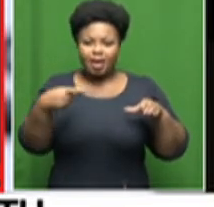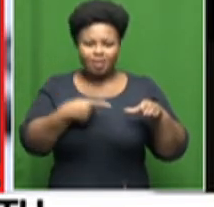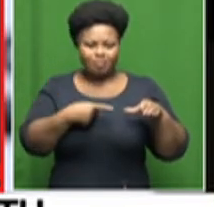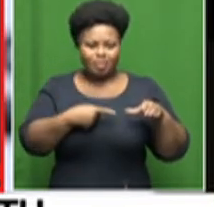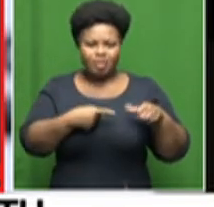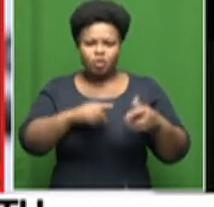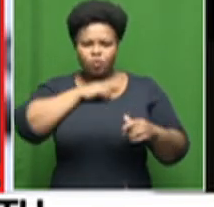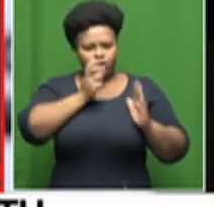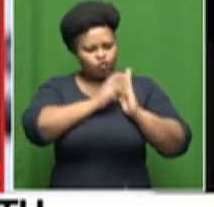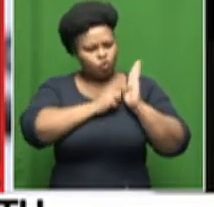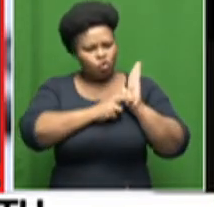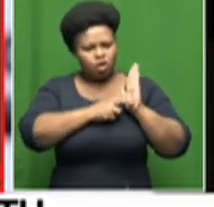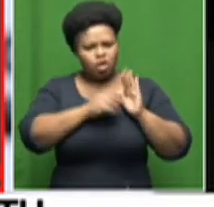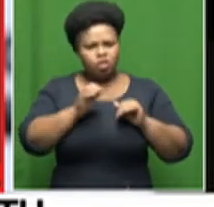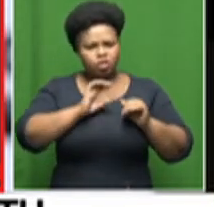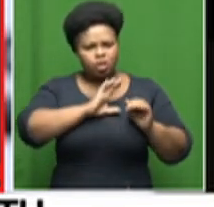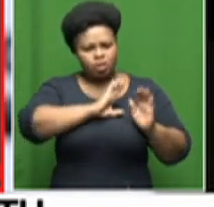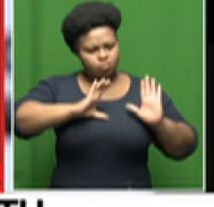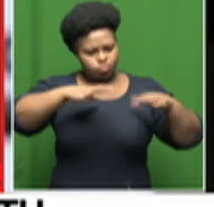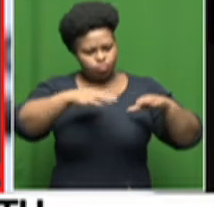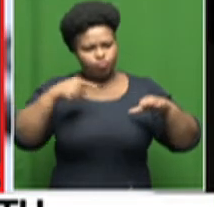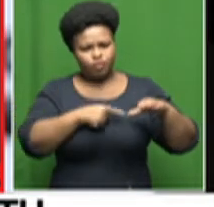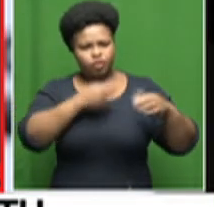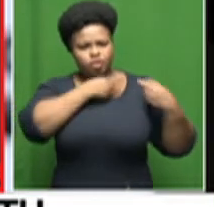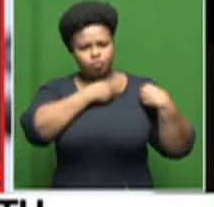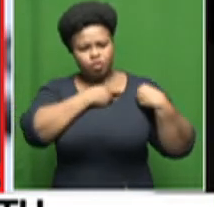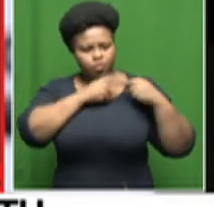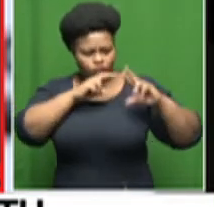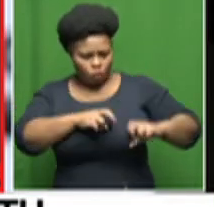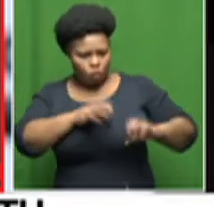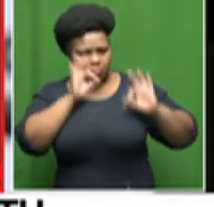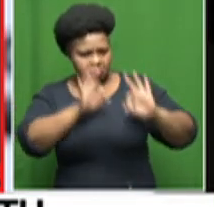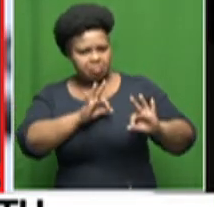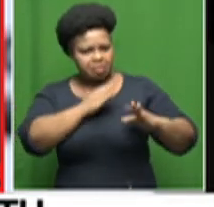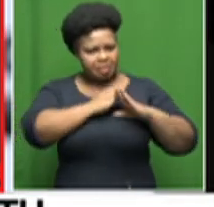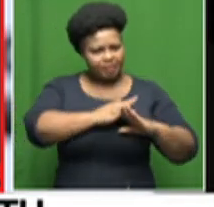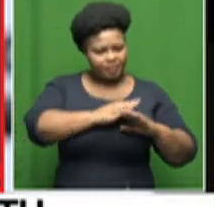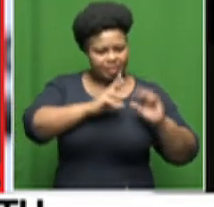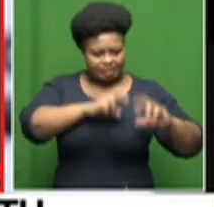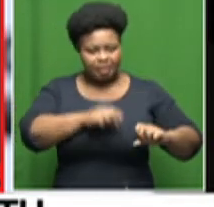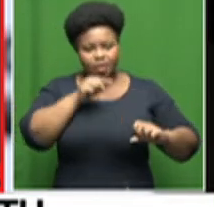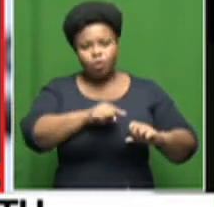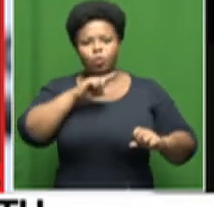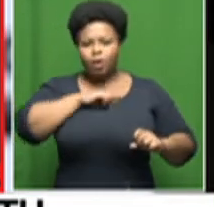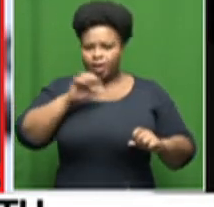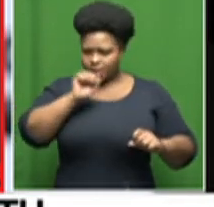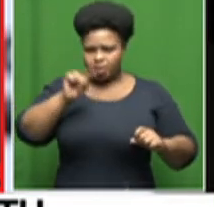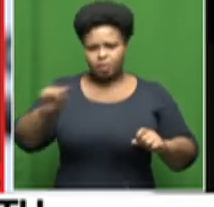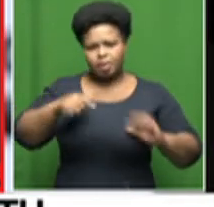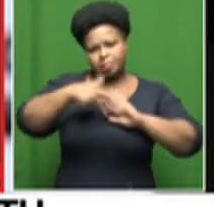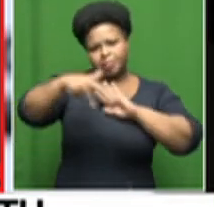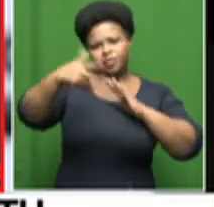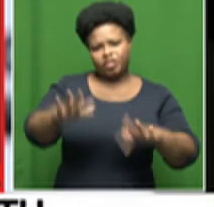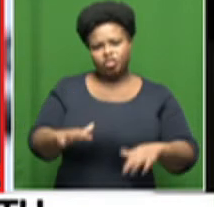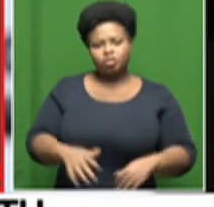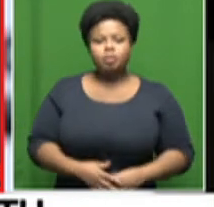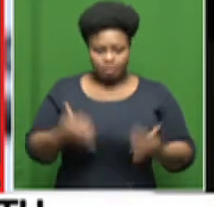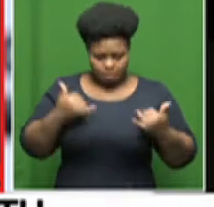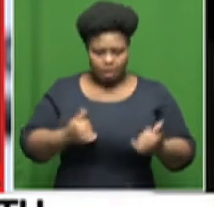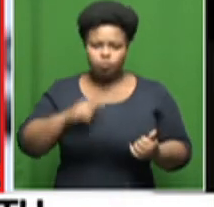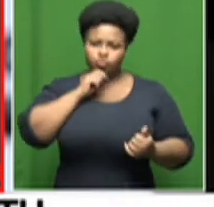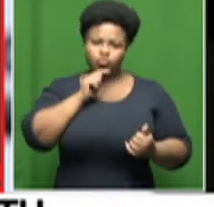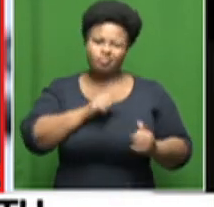and SAPRA has actually risen to the fore, because on the Astrazeneca they've actually issued that, and then they is in a position to